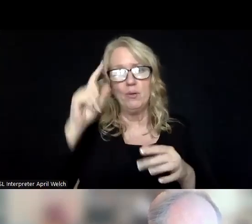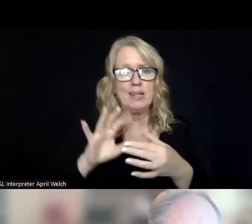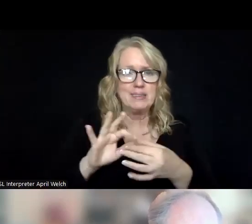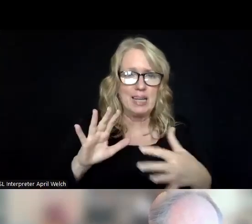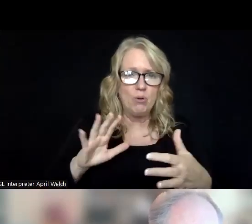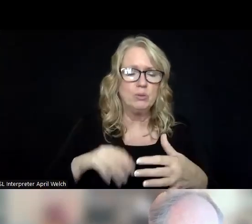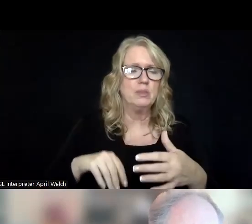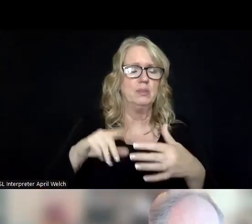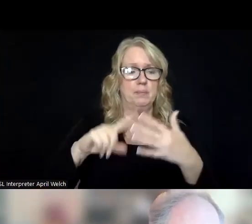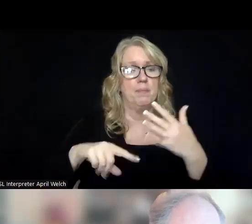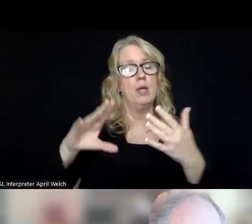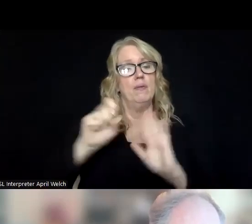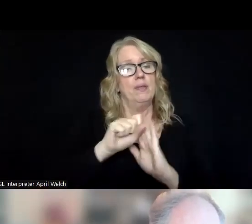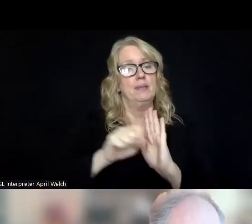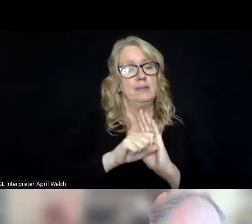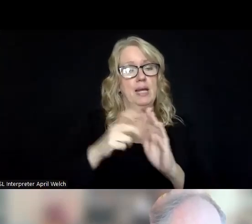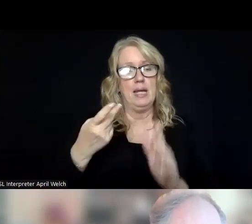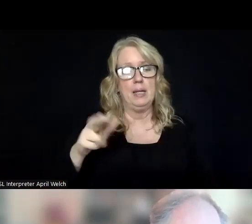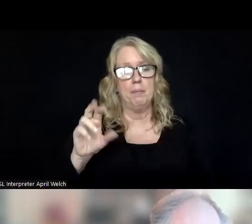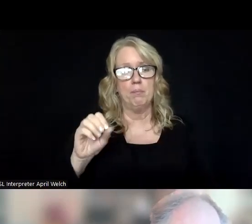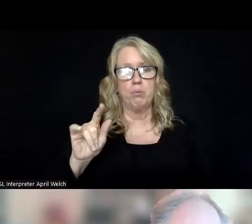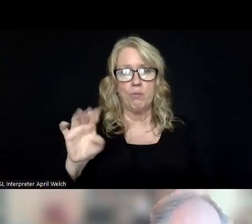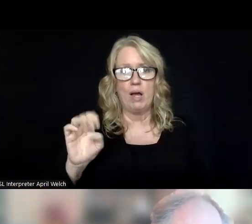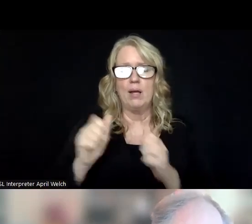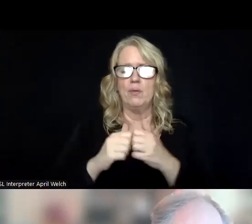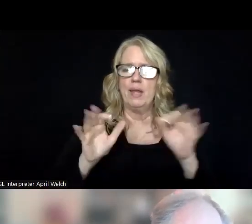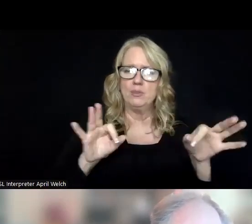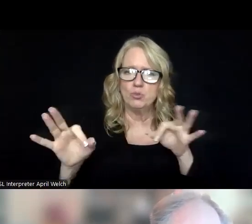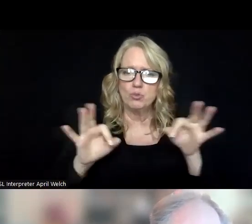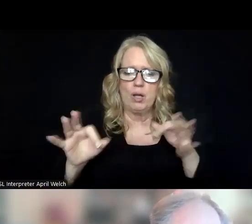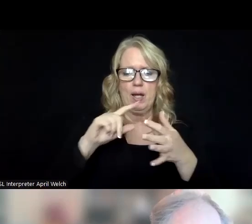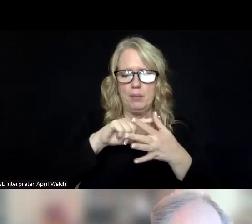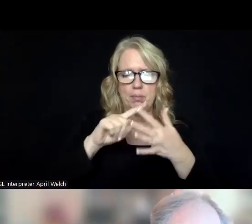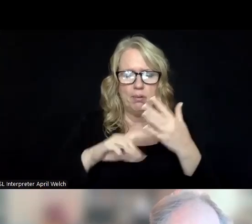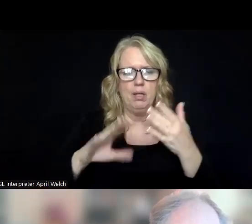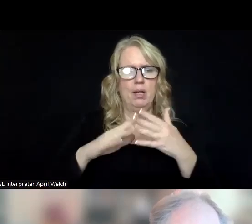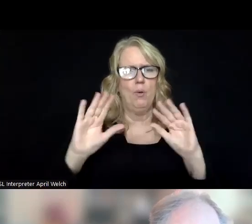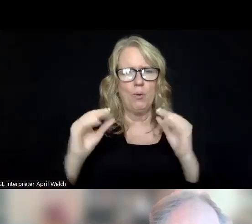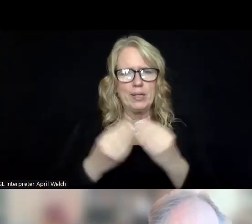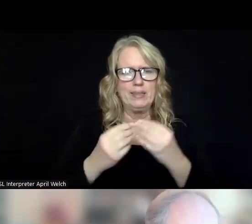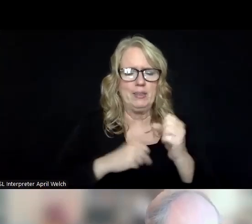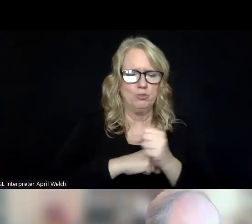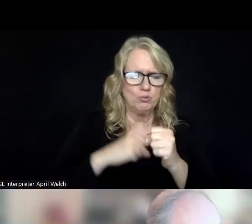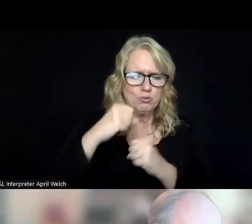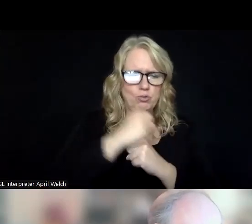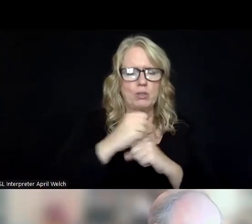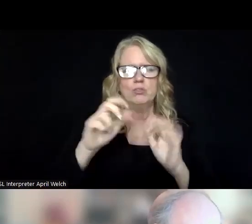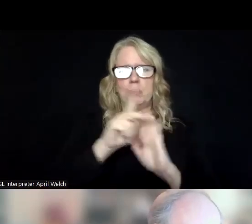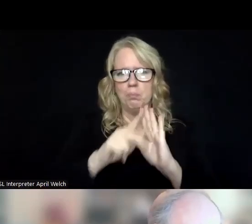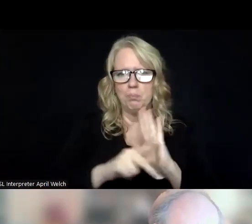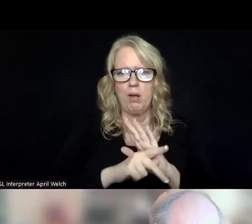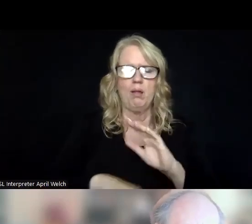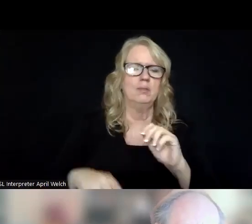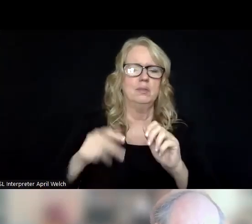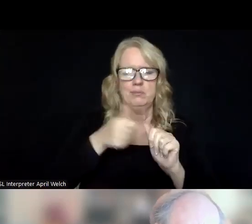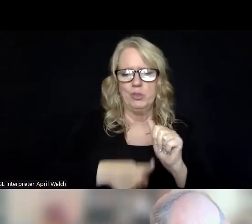do these state profiles that work with states to describe the major organizational structure, policies, services in each